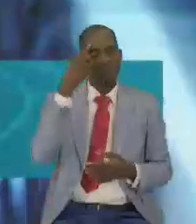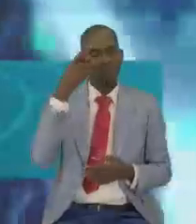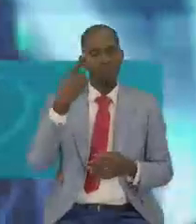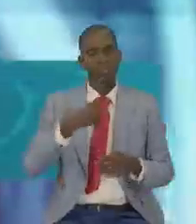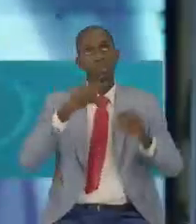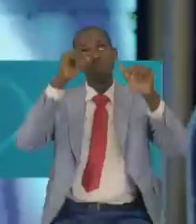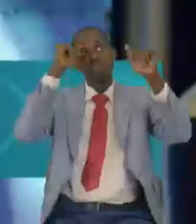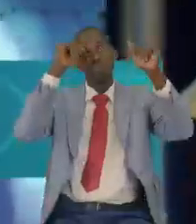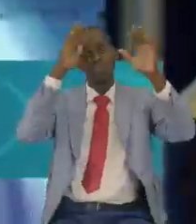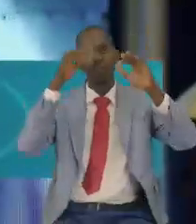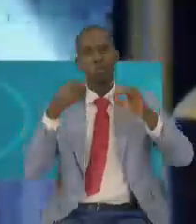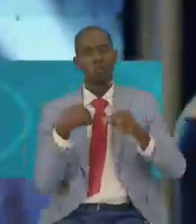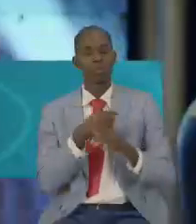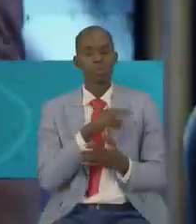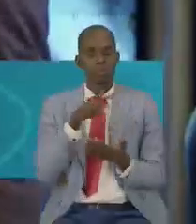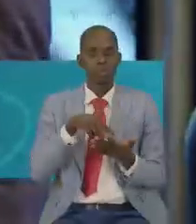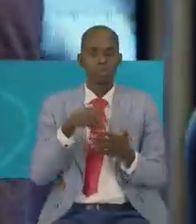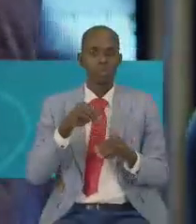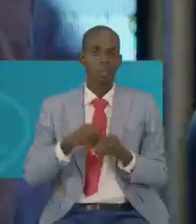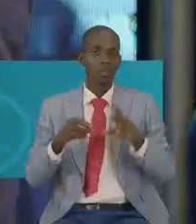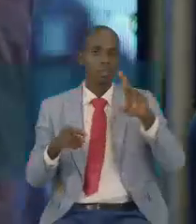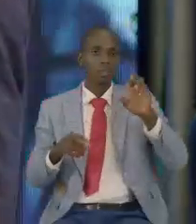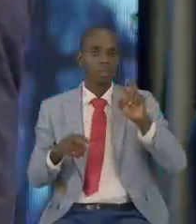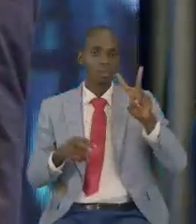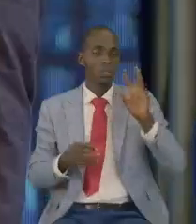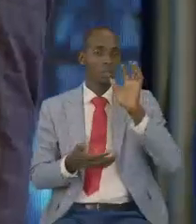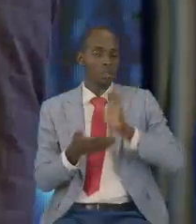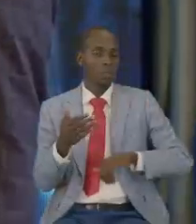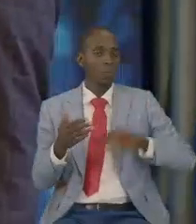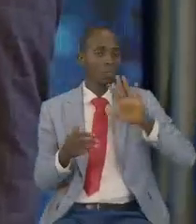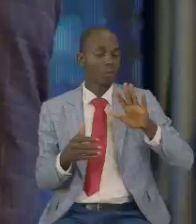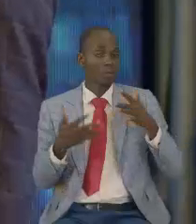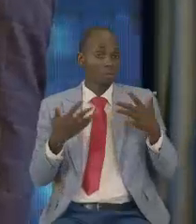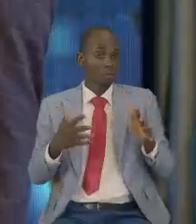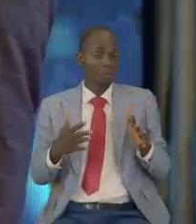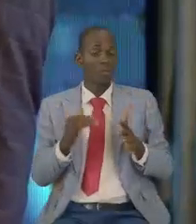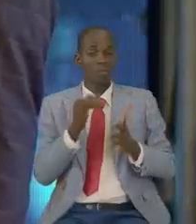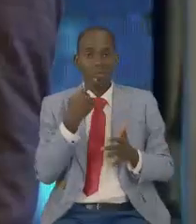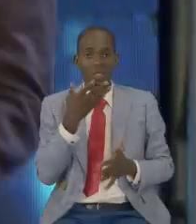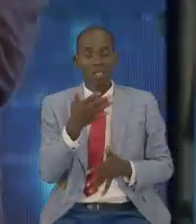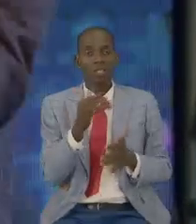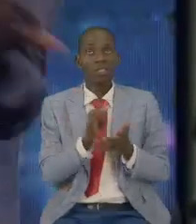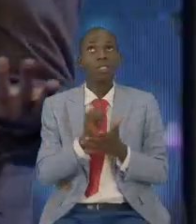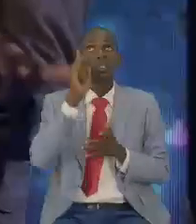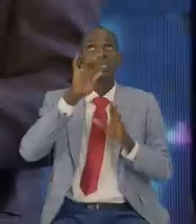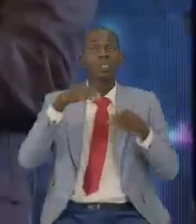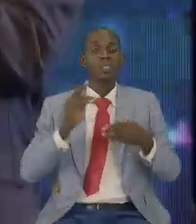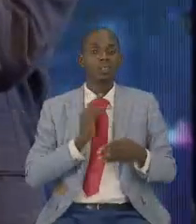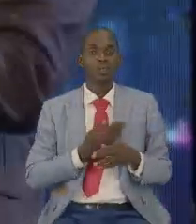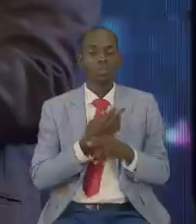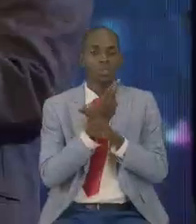5 already, that he gives us redemption, he gives us salvation, he gives us healing, he gives